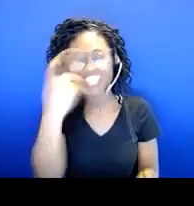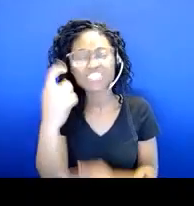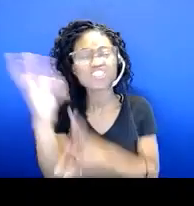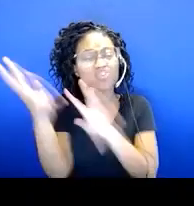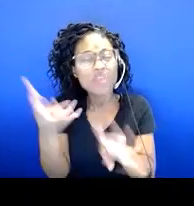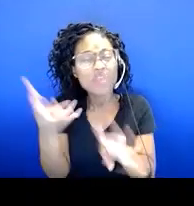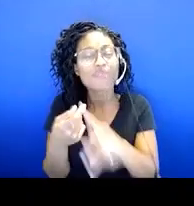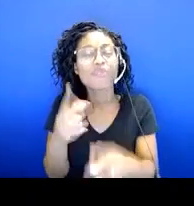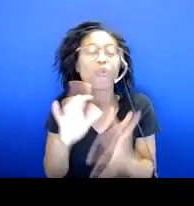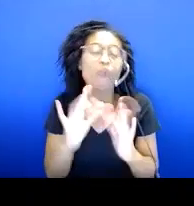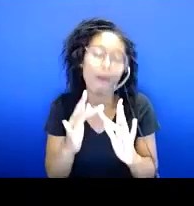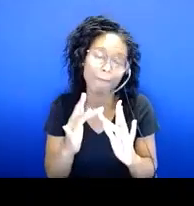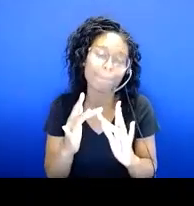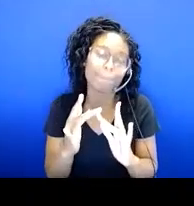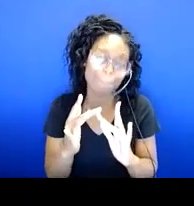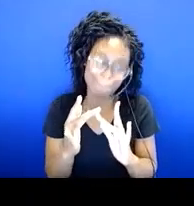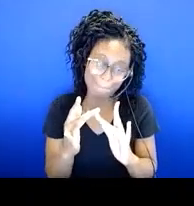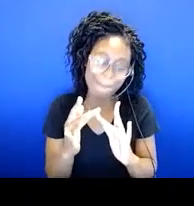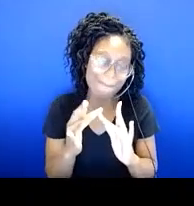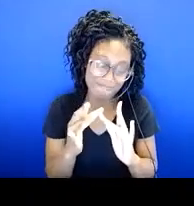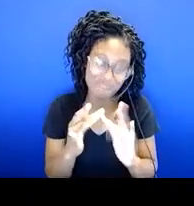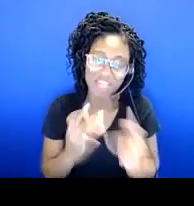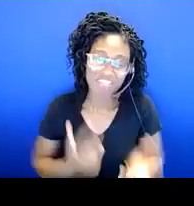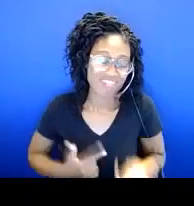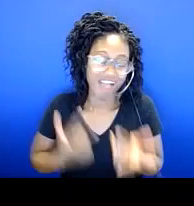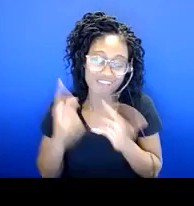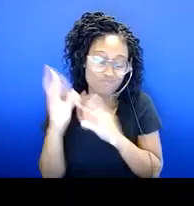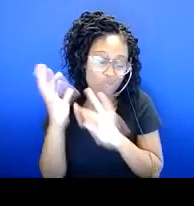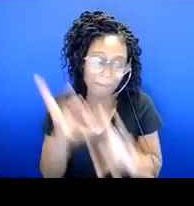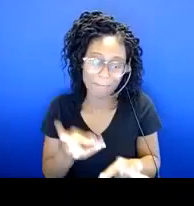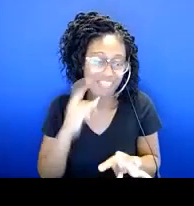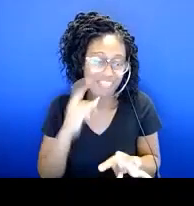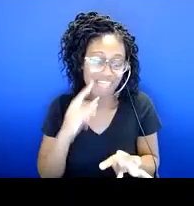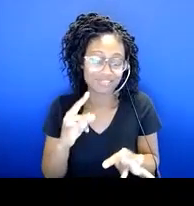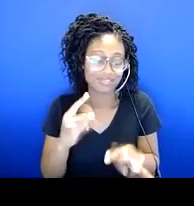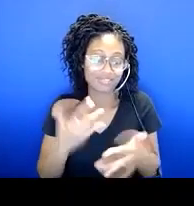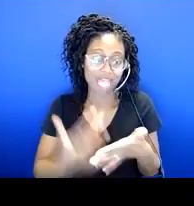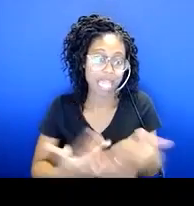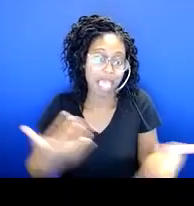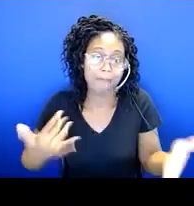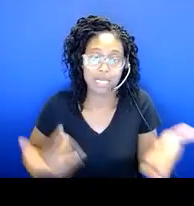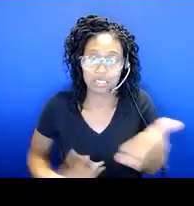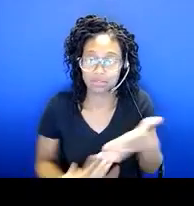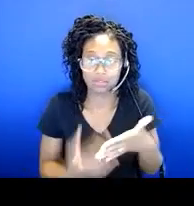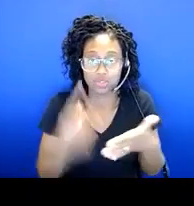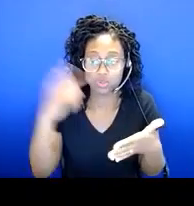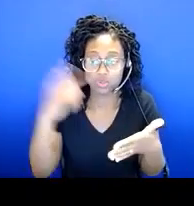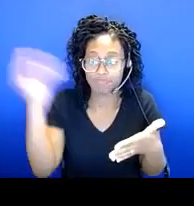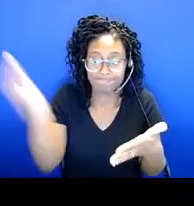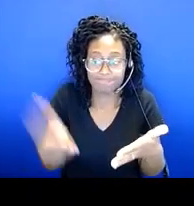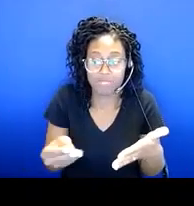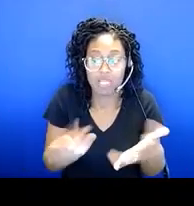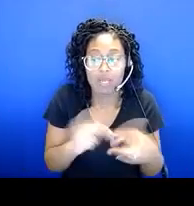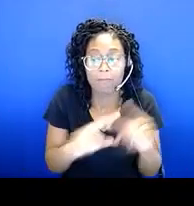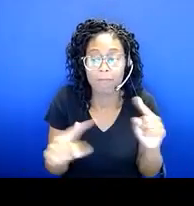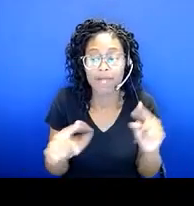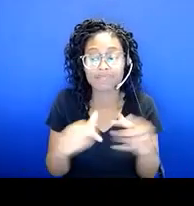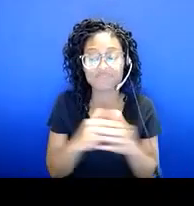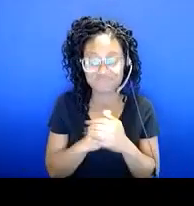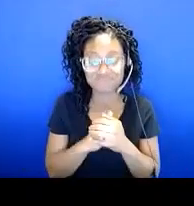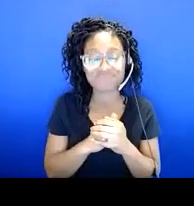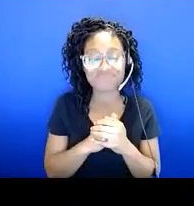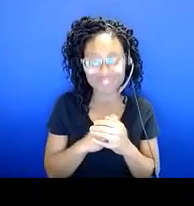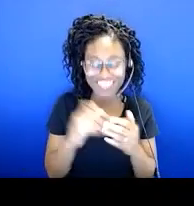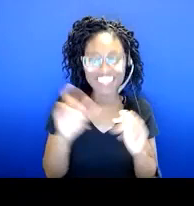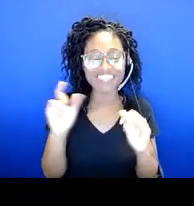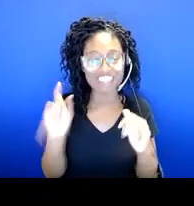web live. It's dynamic, but you just have to figure how long will people want